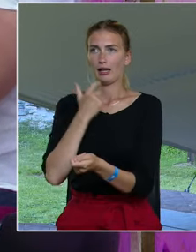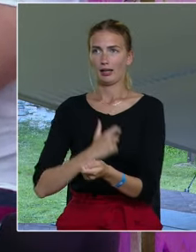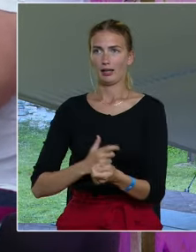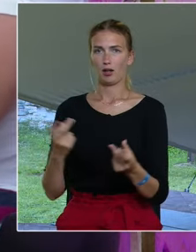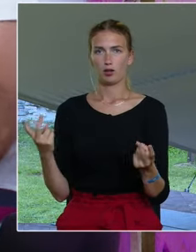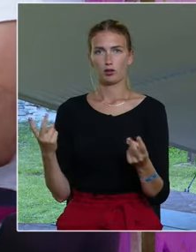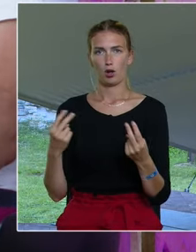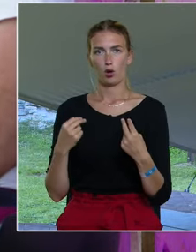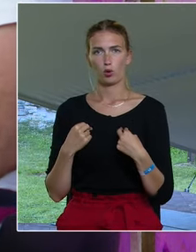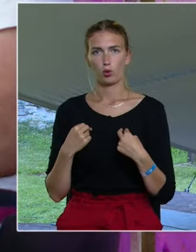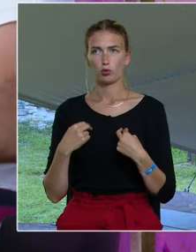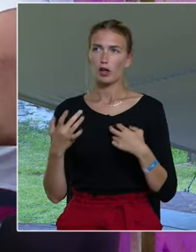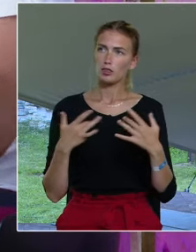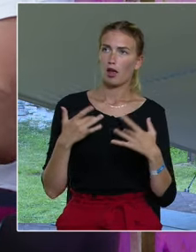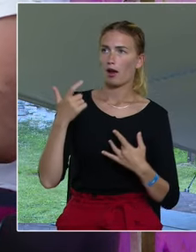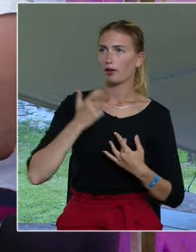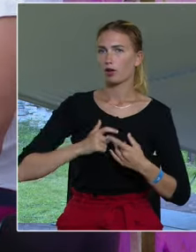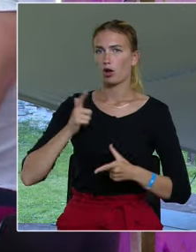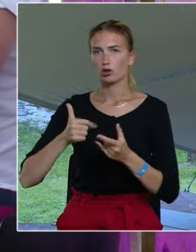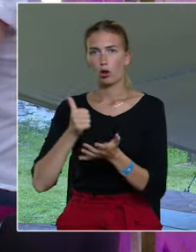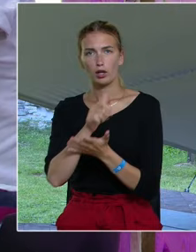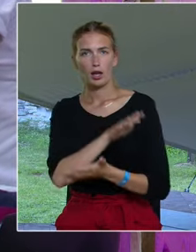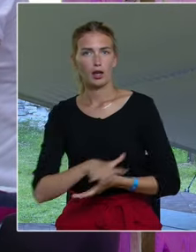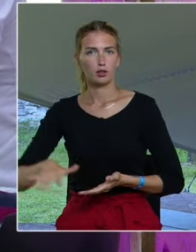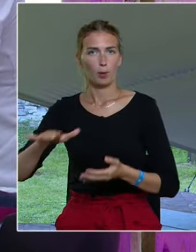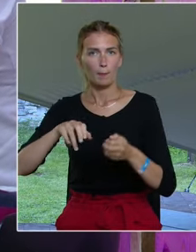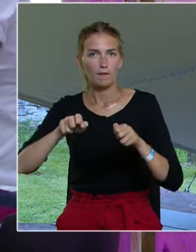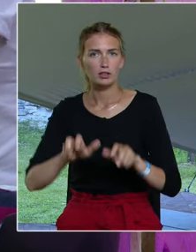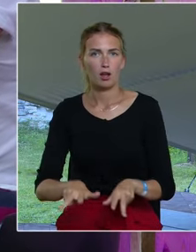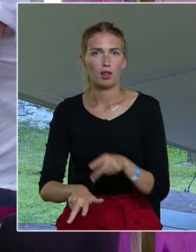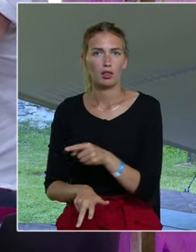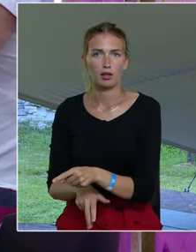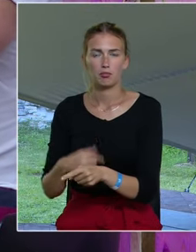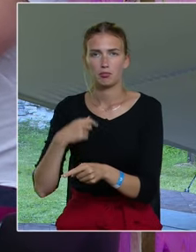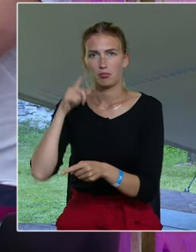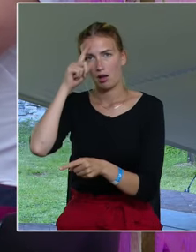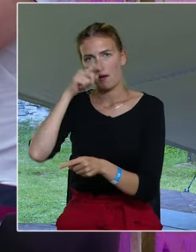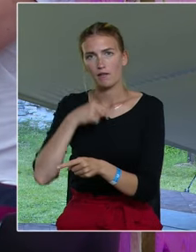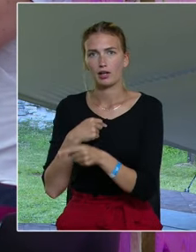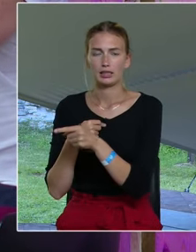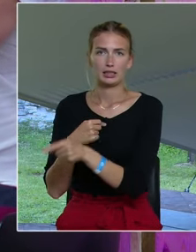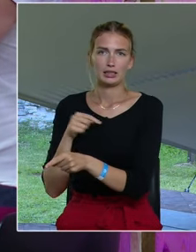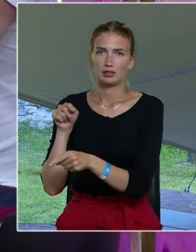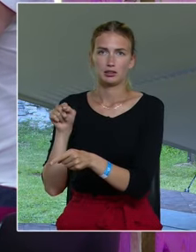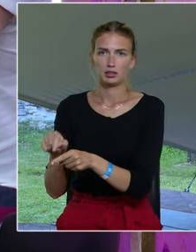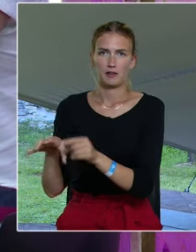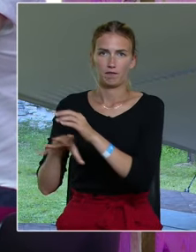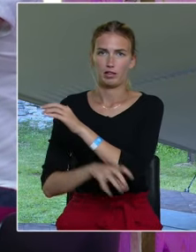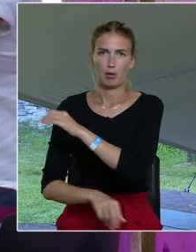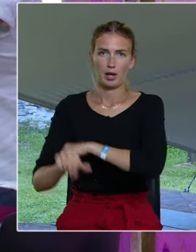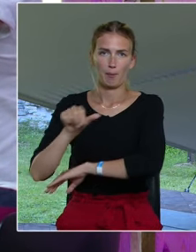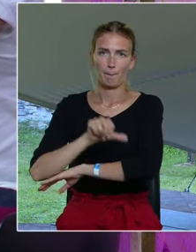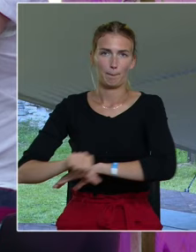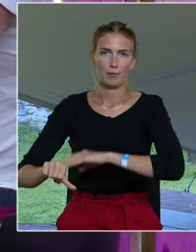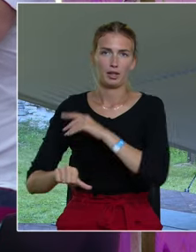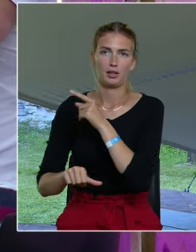you know, in a real setting, bringing that to the people. I think that is something that we'd really like to, and I think that is the last barrier for the,